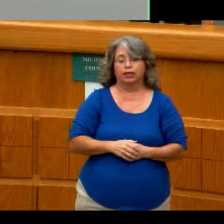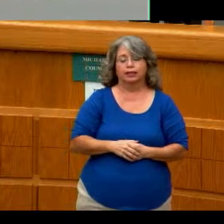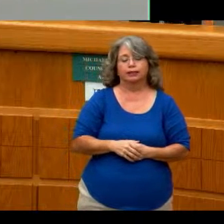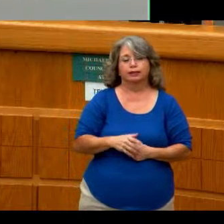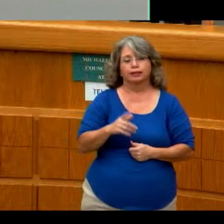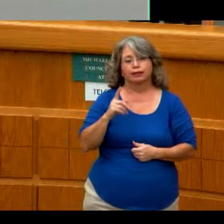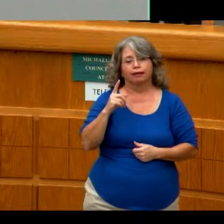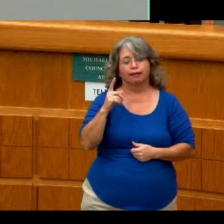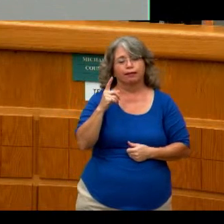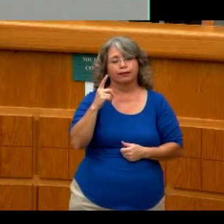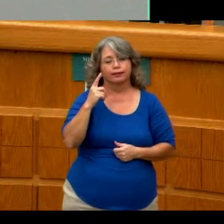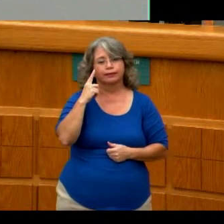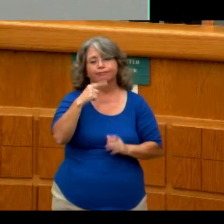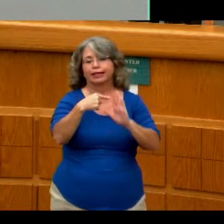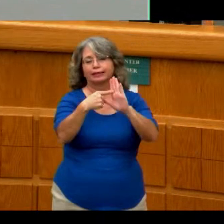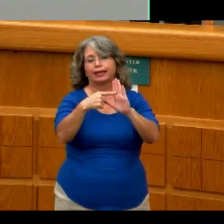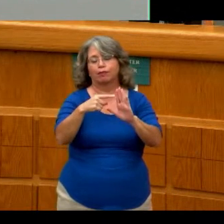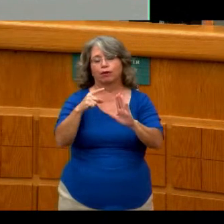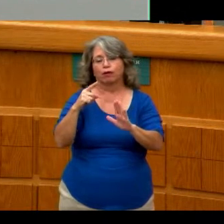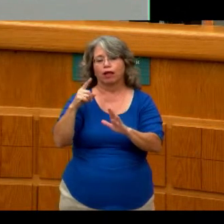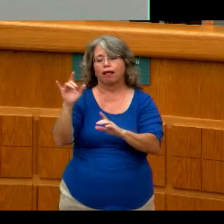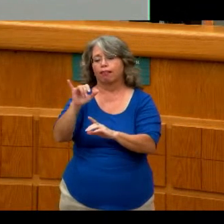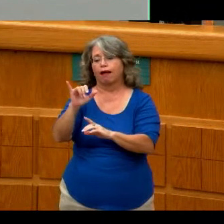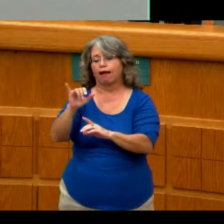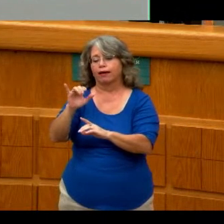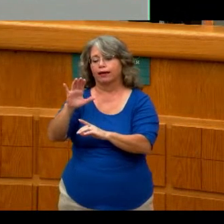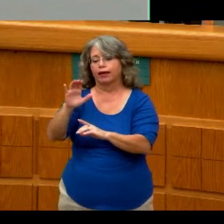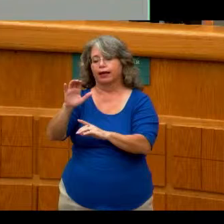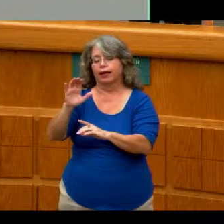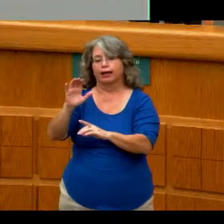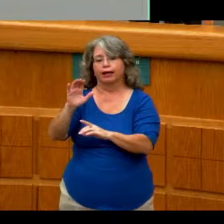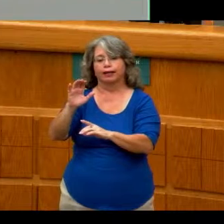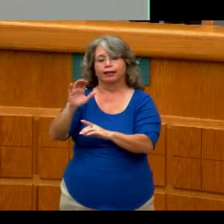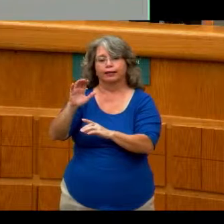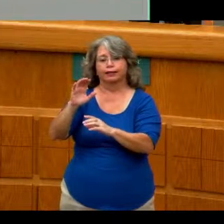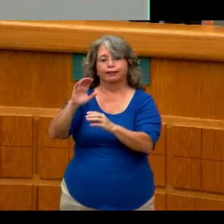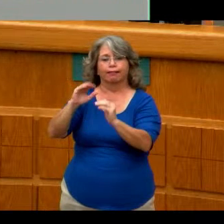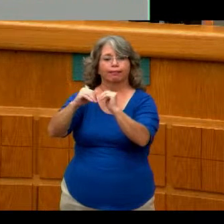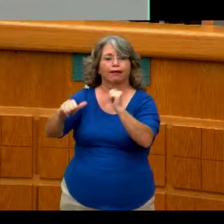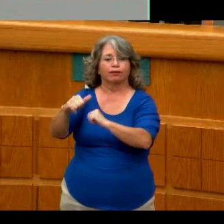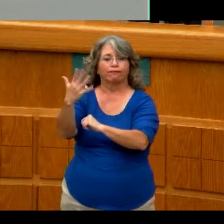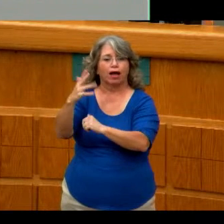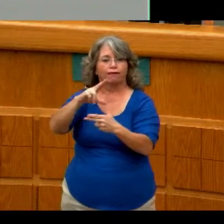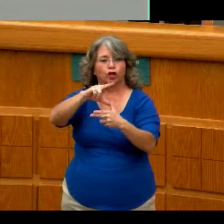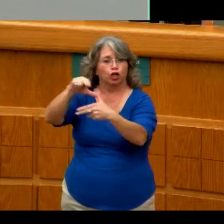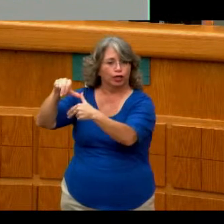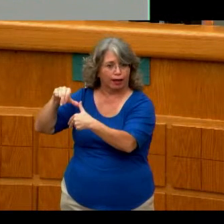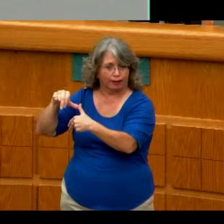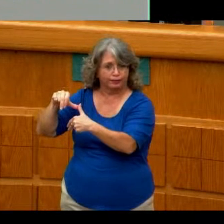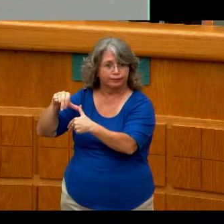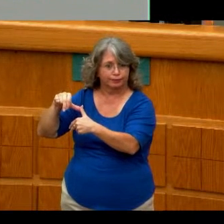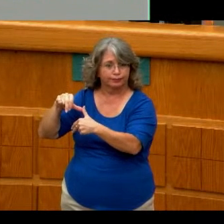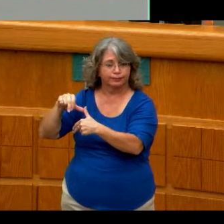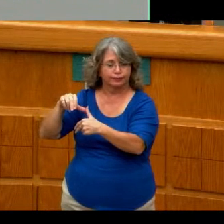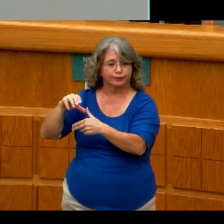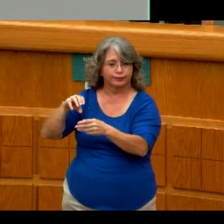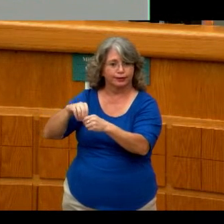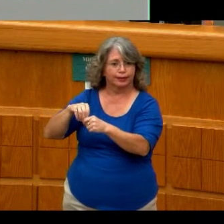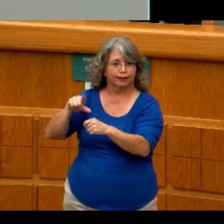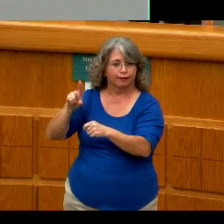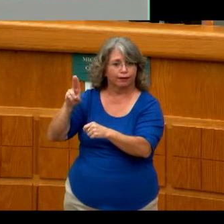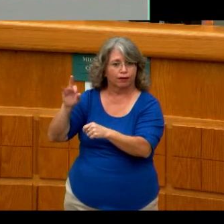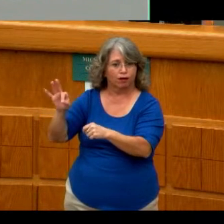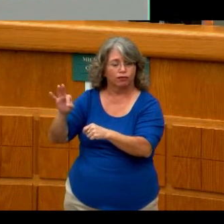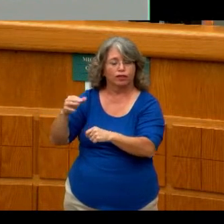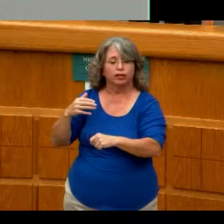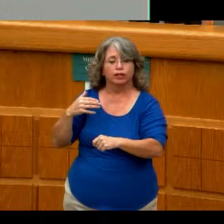So last week I talked about this is kind of like looking at a Category 5 hurricane in the Gulf. Only about 68 people